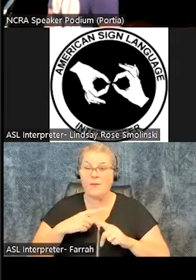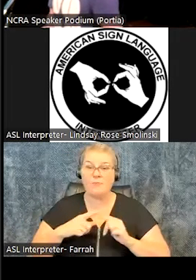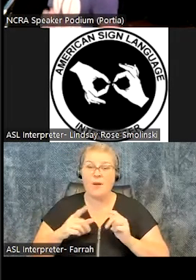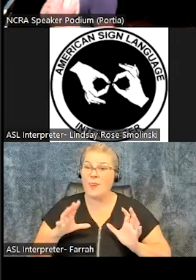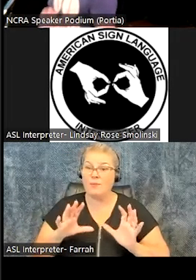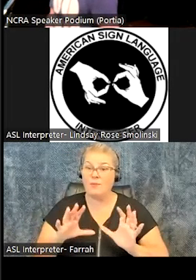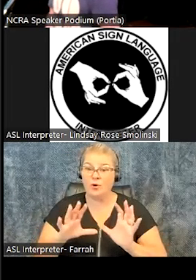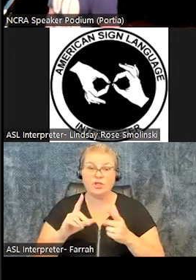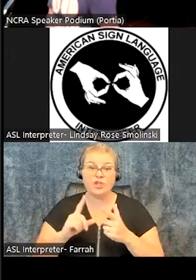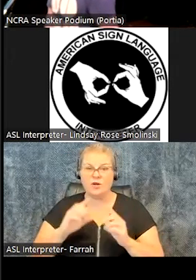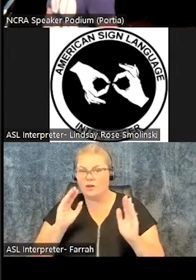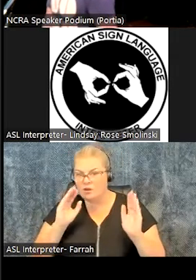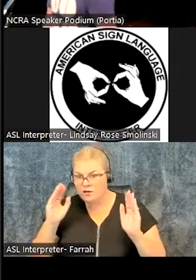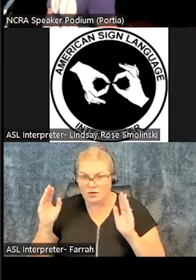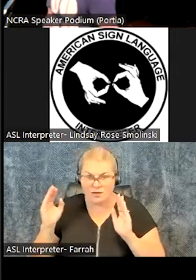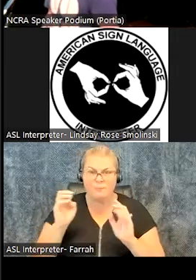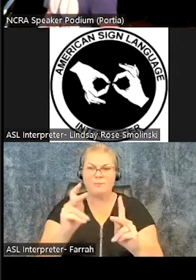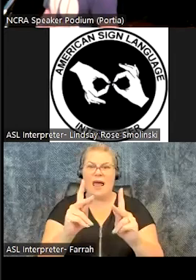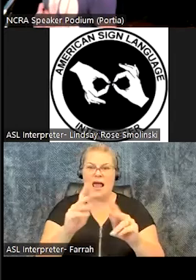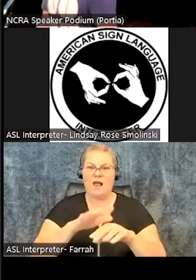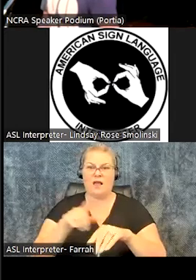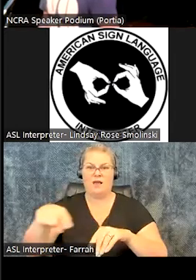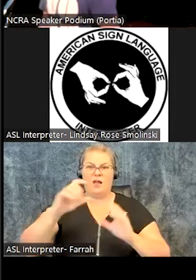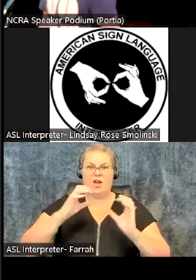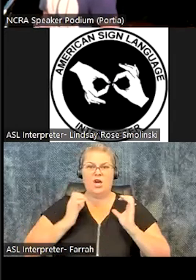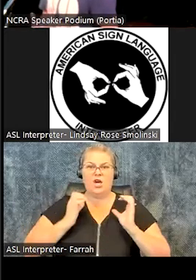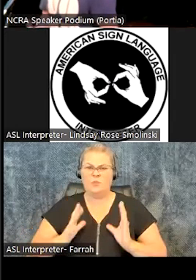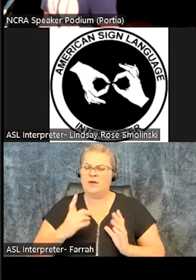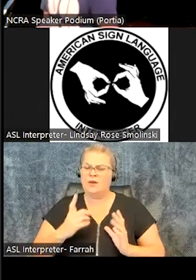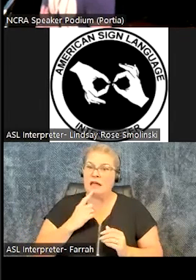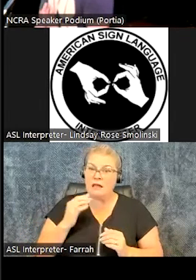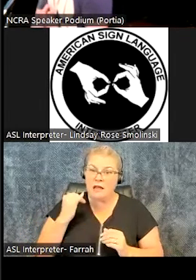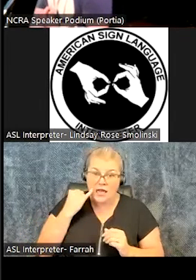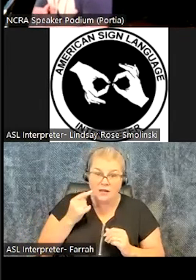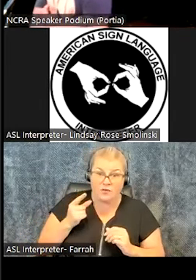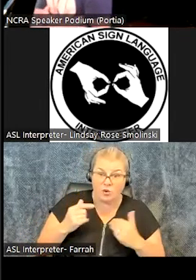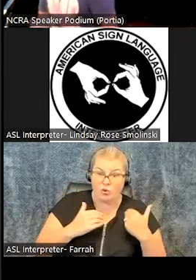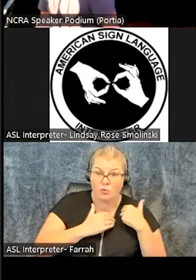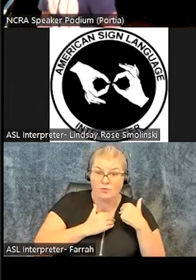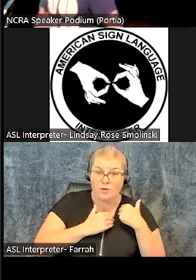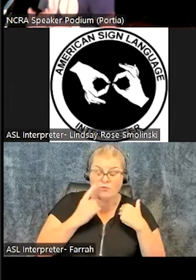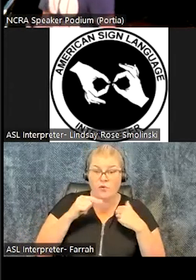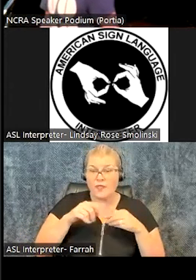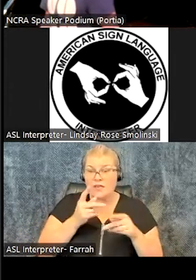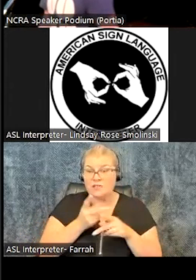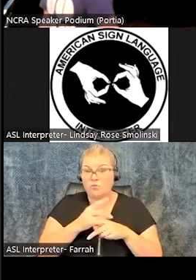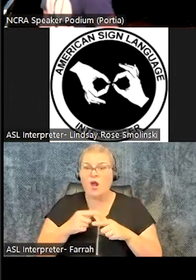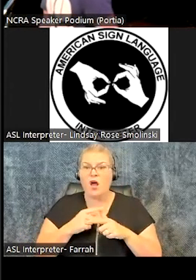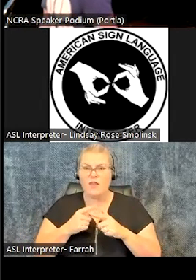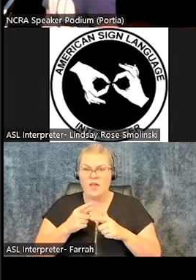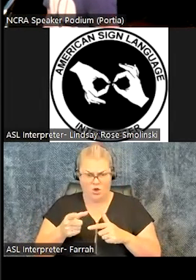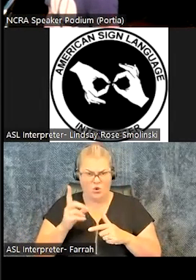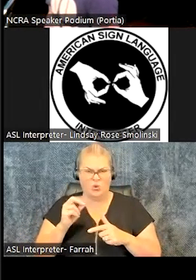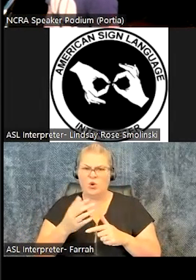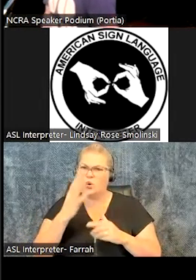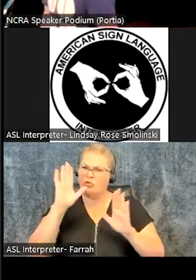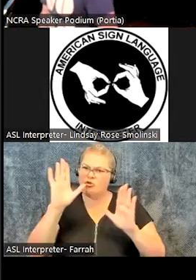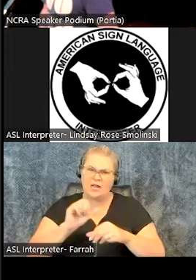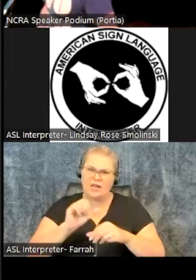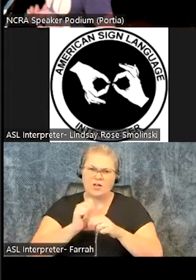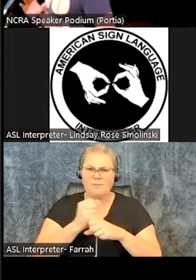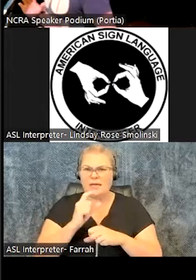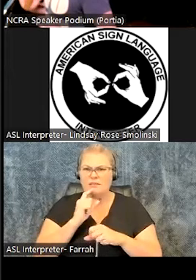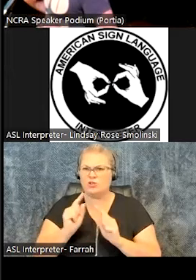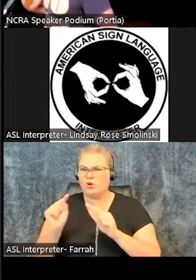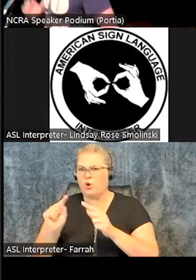the attention back on the consumer, saying, hey, if you're responsible for this product, you're going to do a good job and make sure it goes to the right place. And kind of